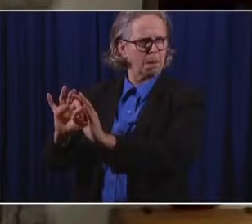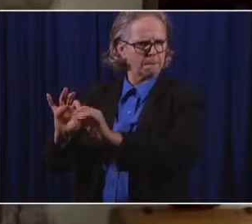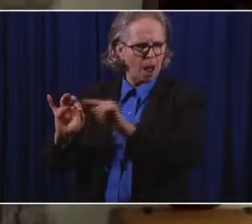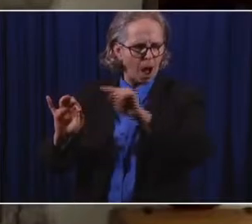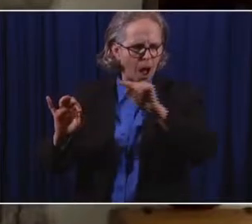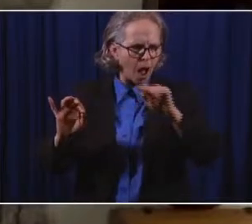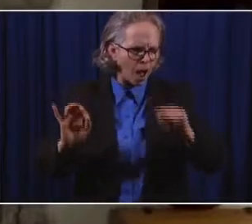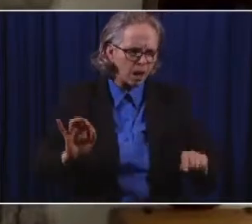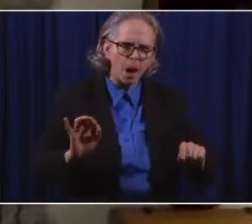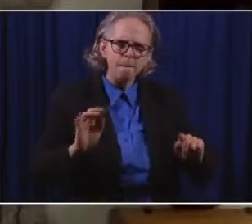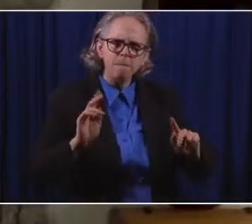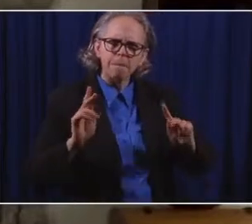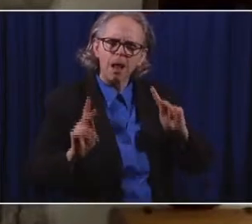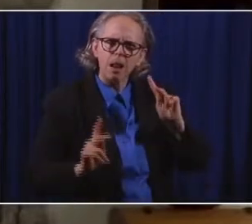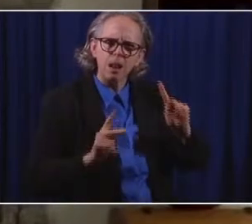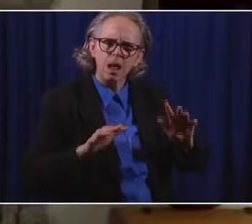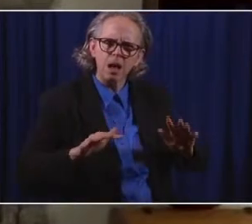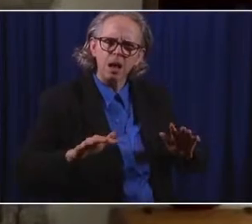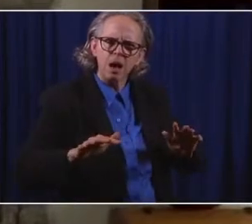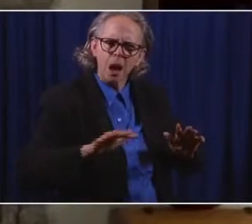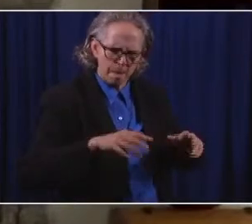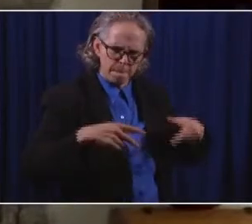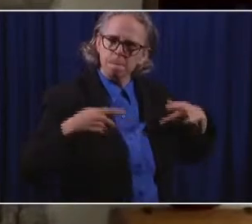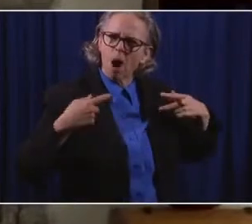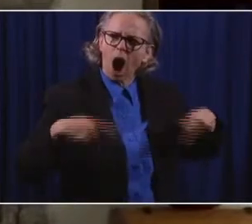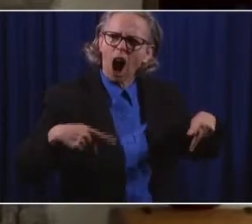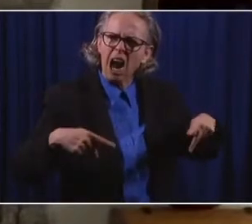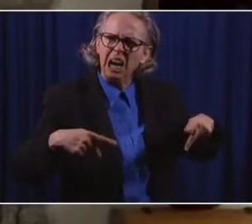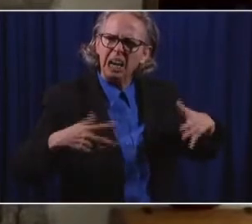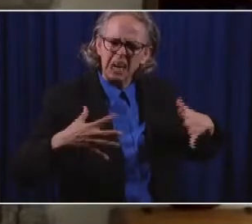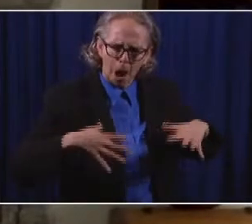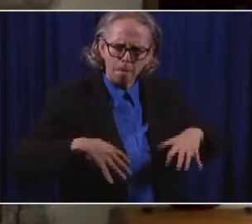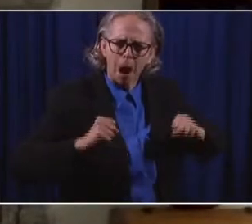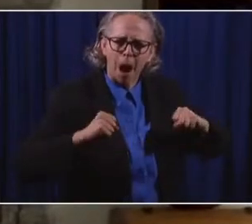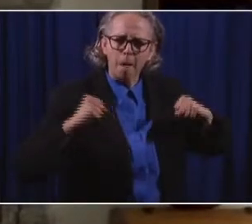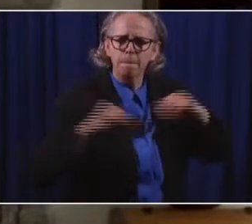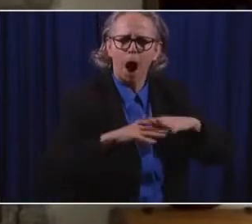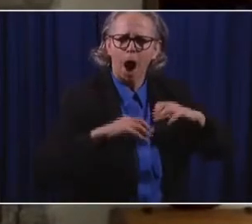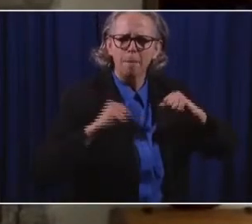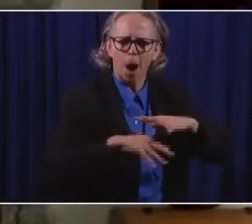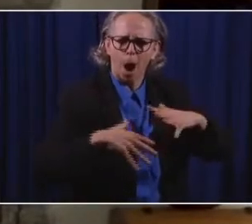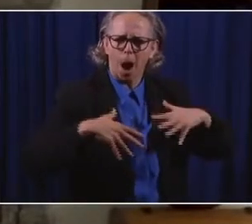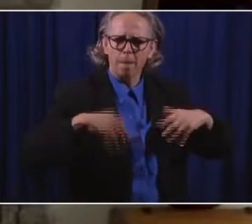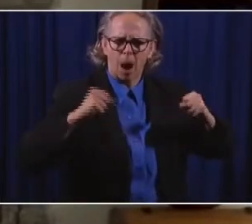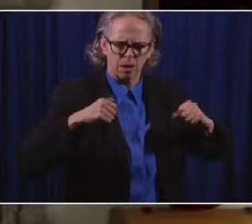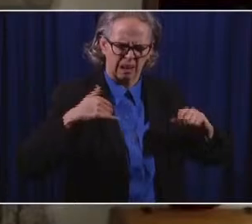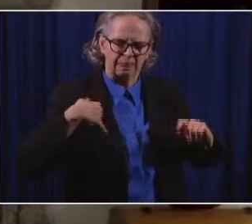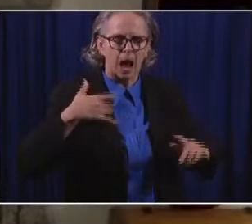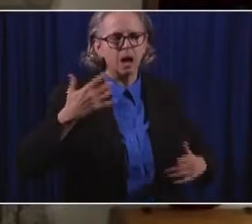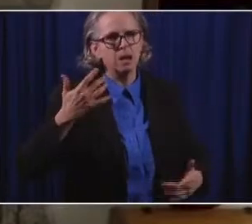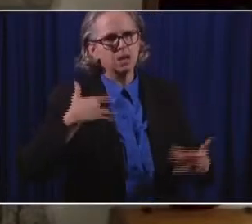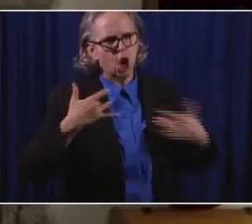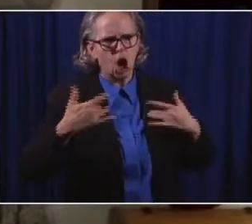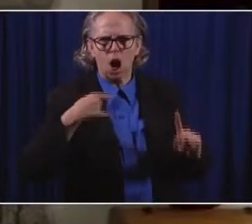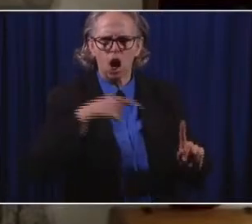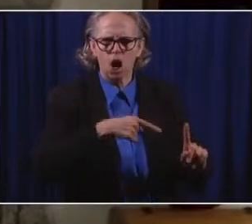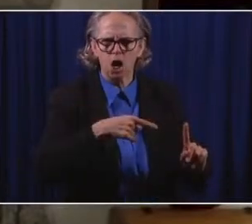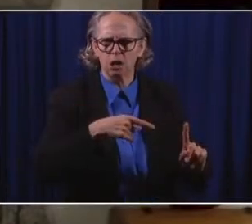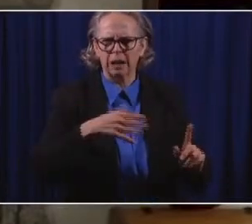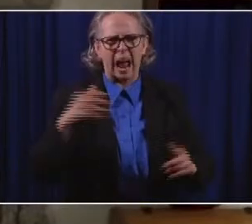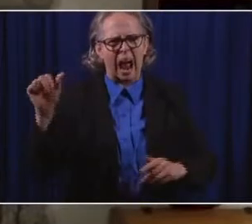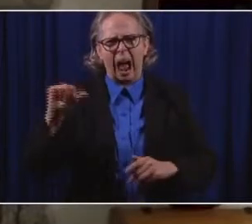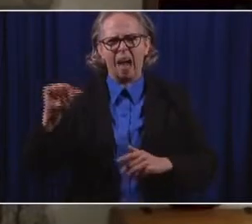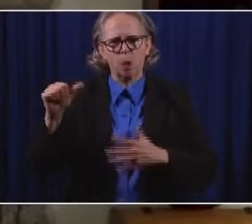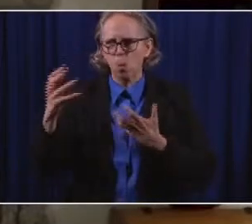do believe that the athletes who are under that protocol, who have a great desire to play, probably are